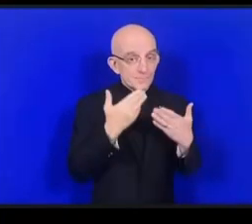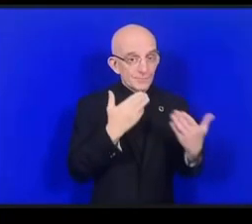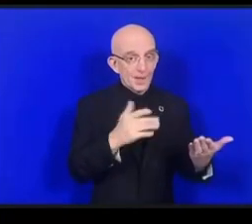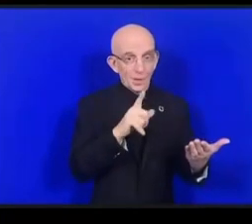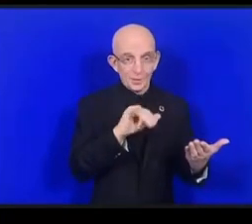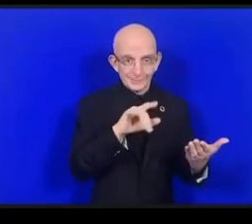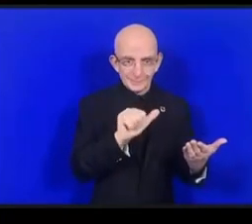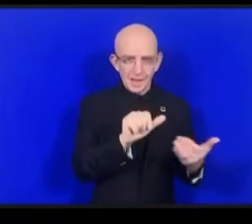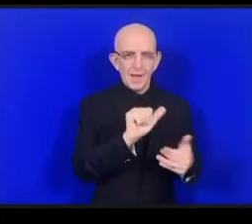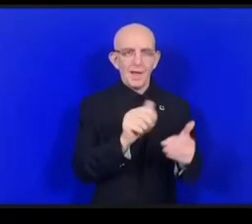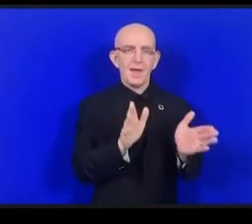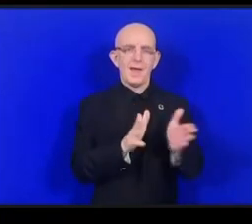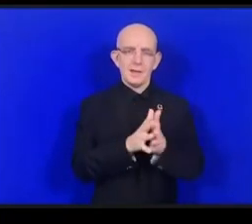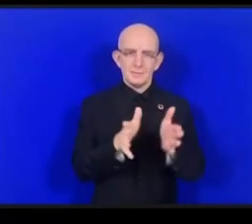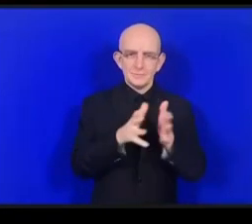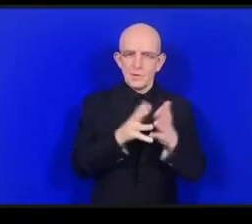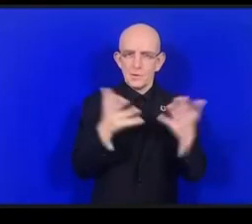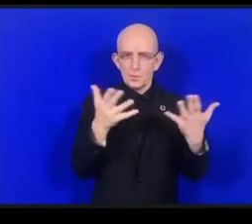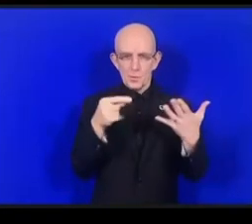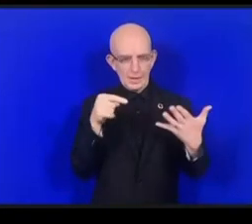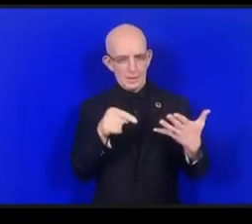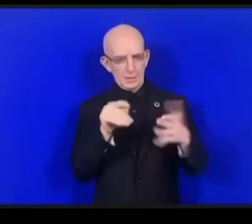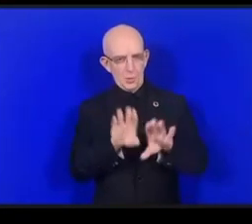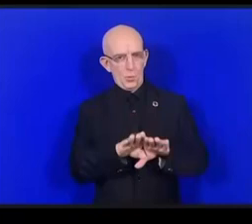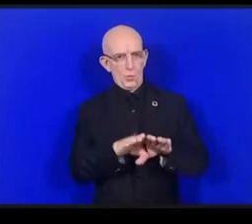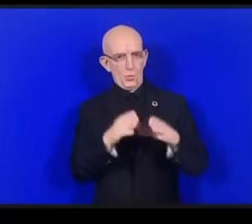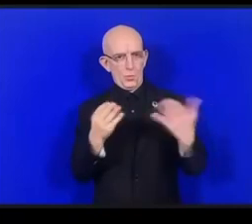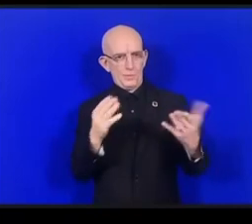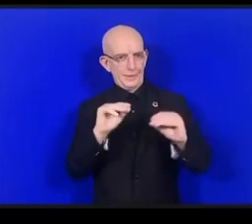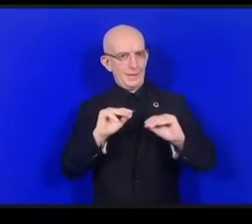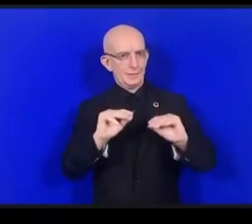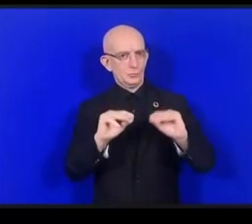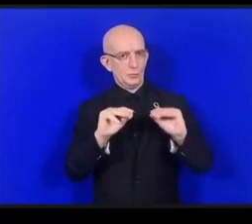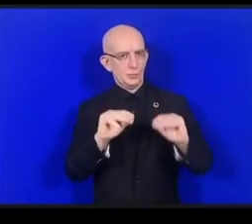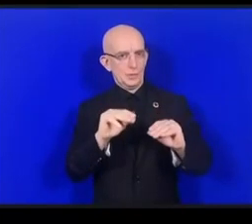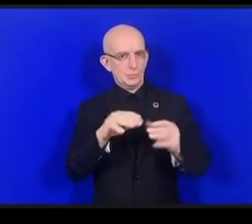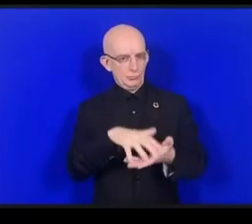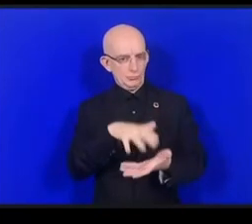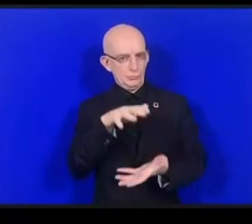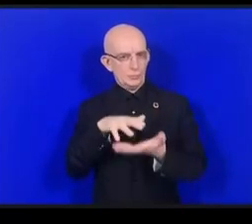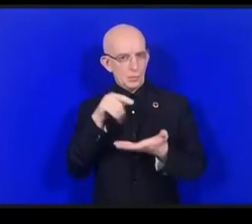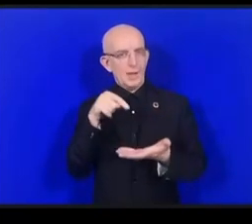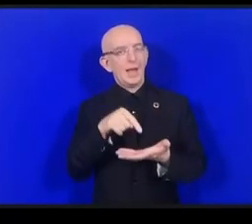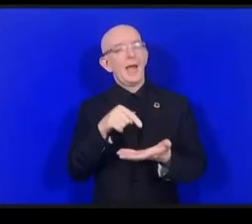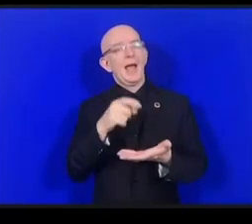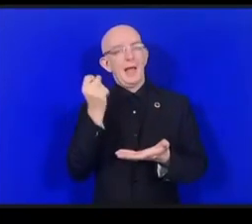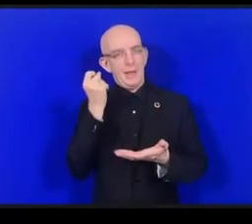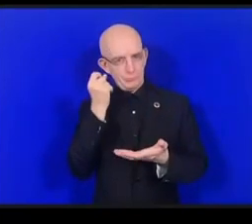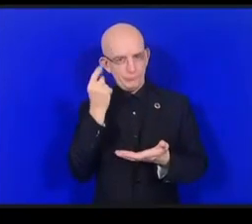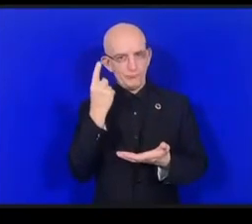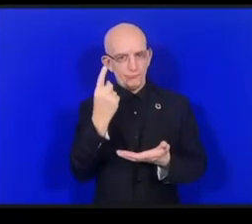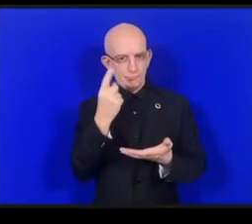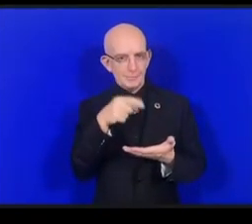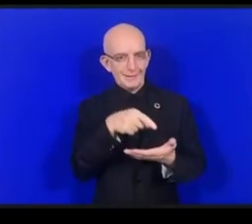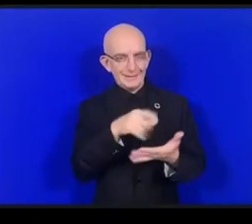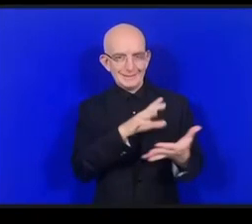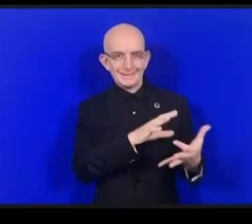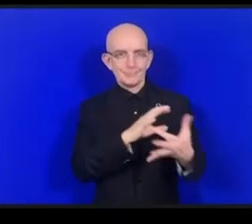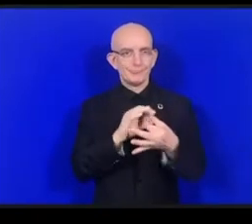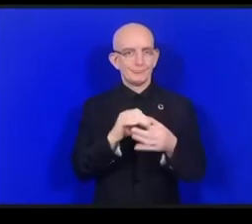it is. My question now goes to Mohammad Shabir, who is representing the Dynamic Coalition